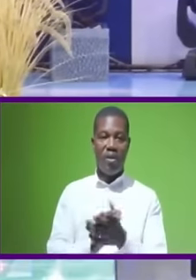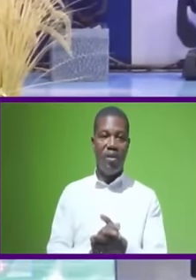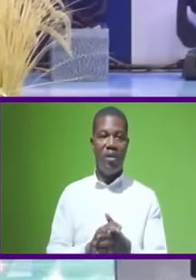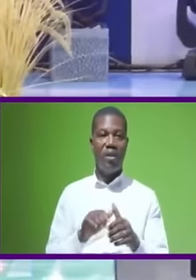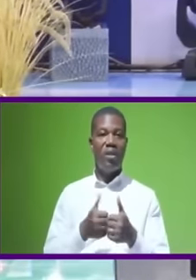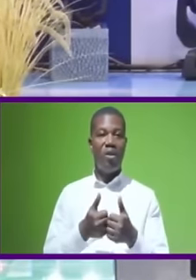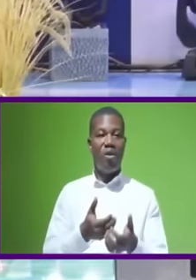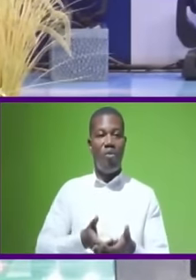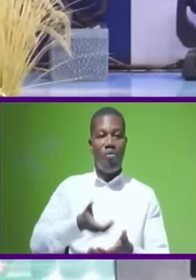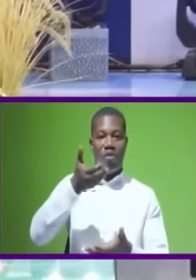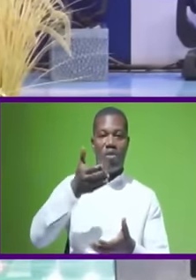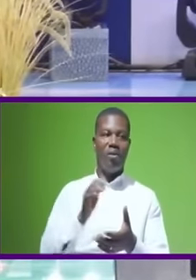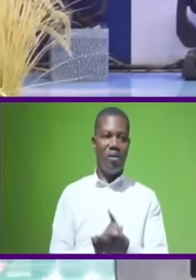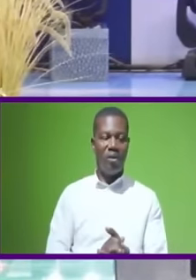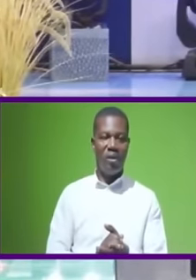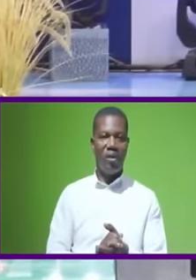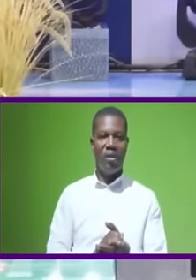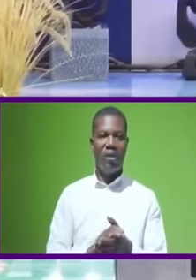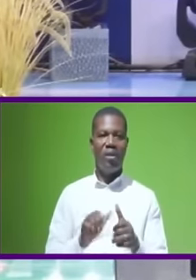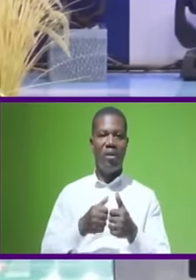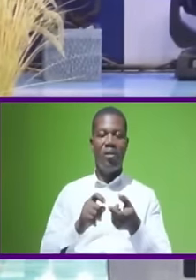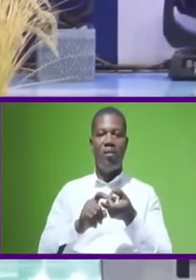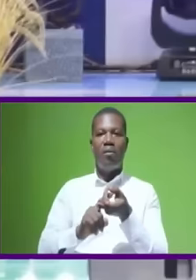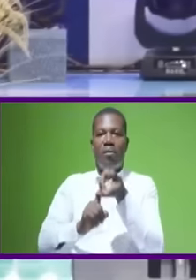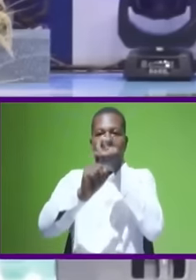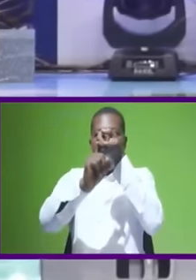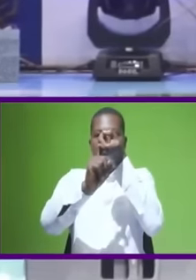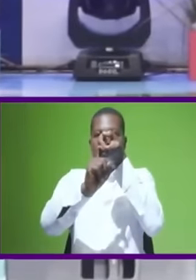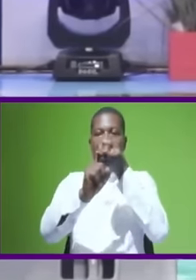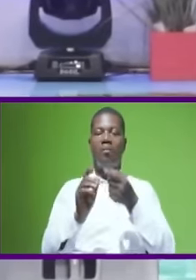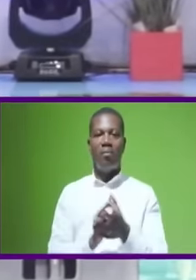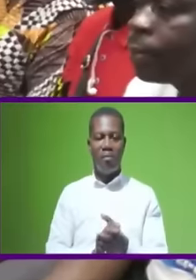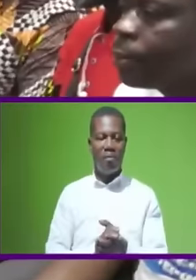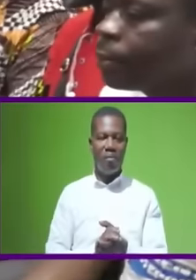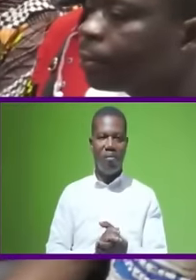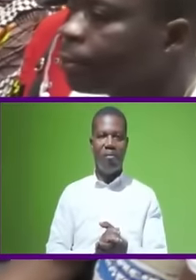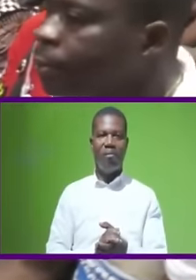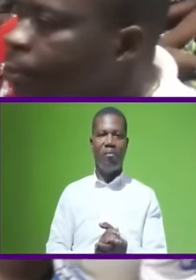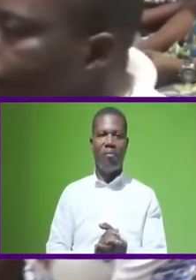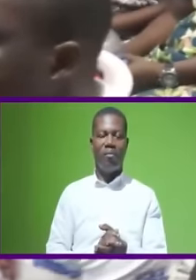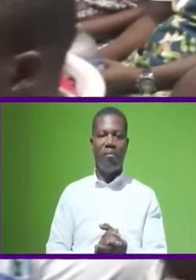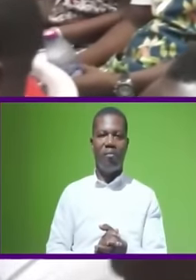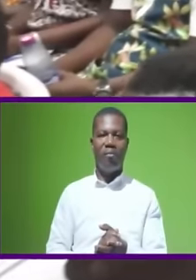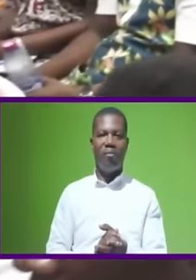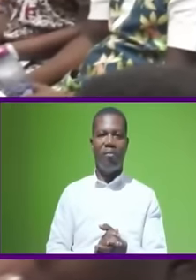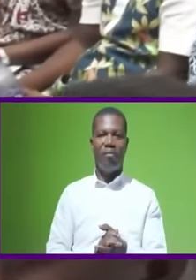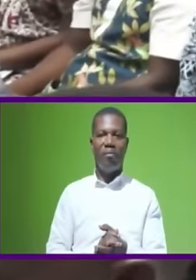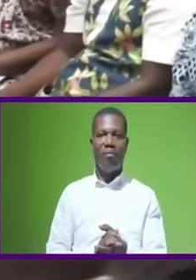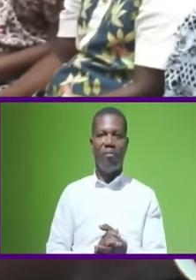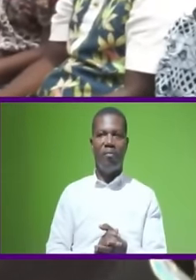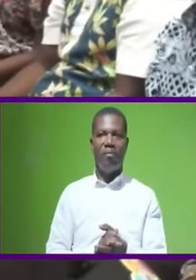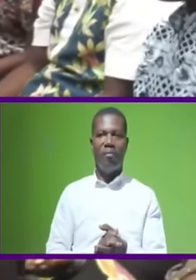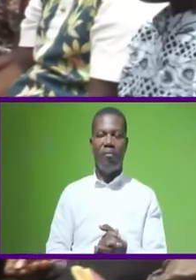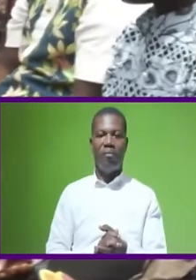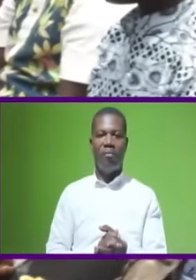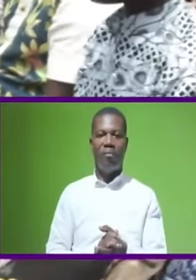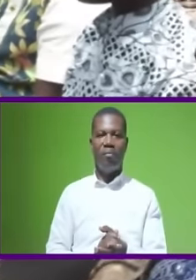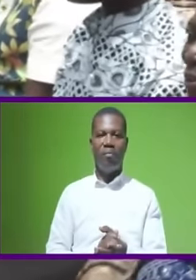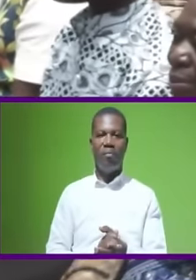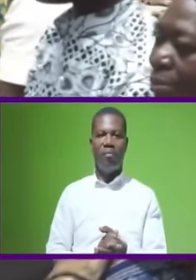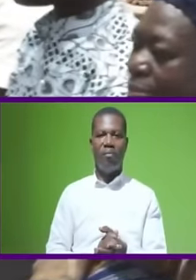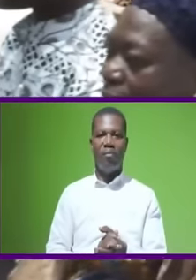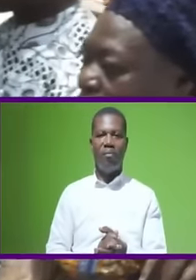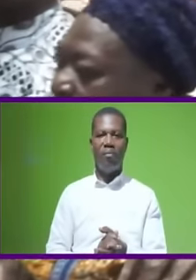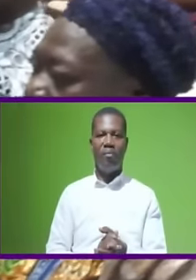it? So then, hijacked that. How much more you, the church member, your prosperity, it has already